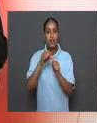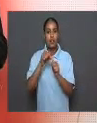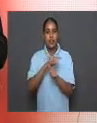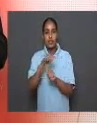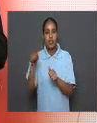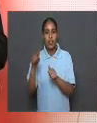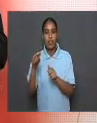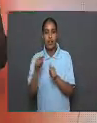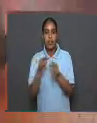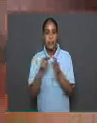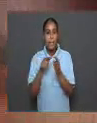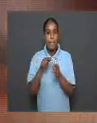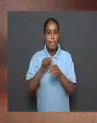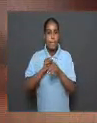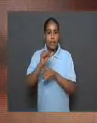their pathway.